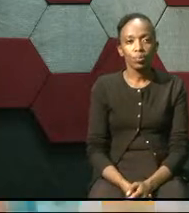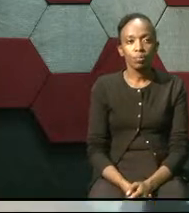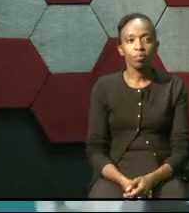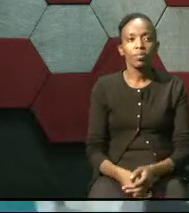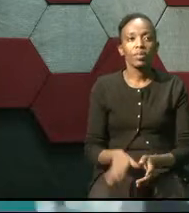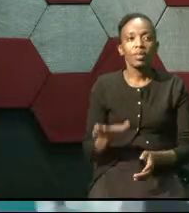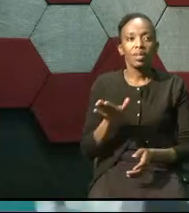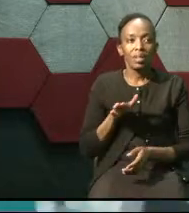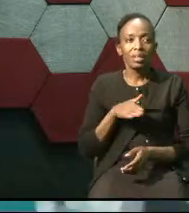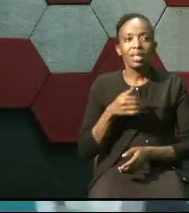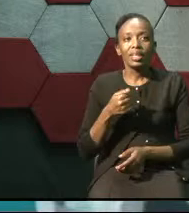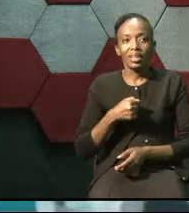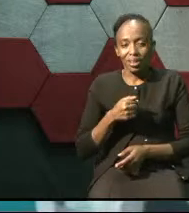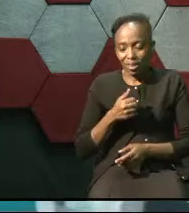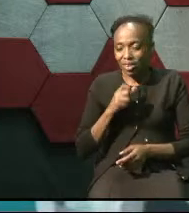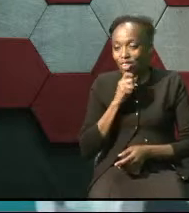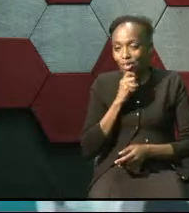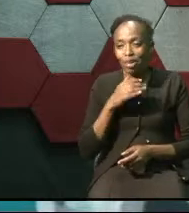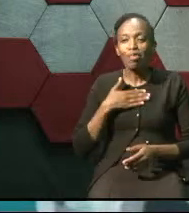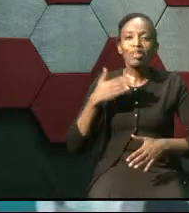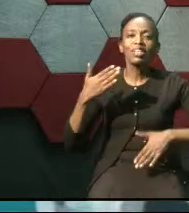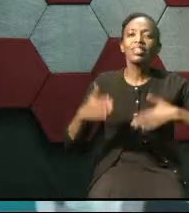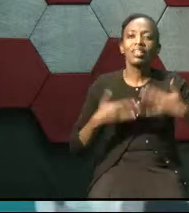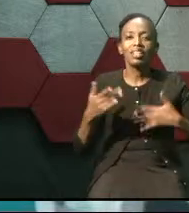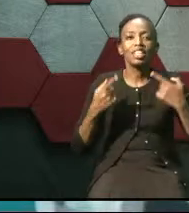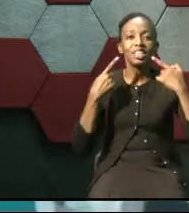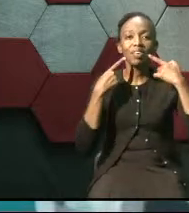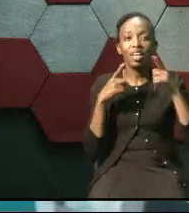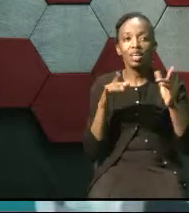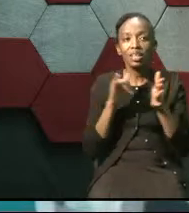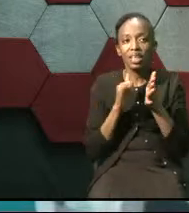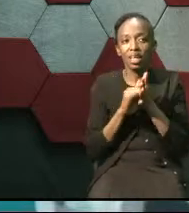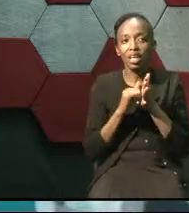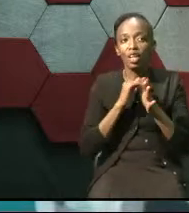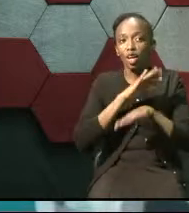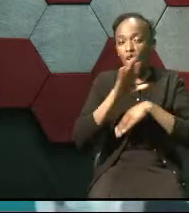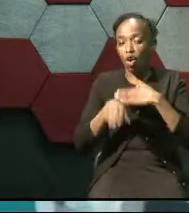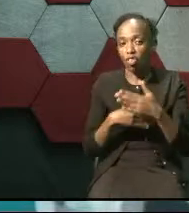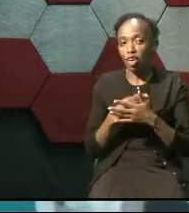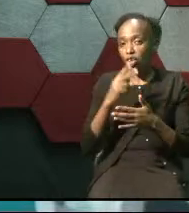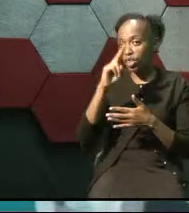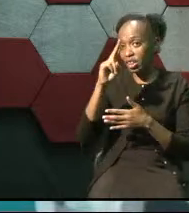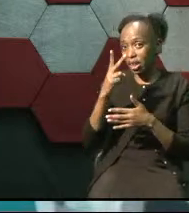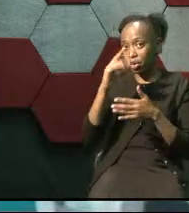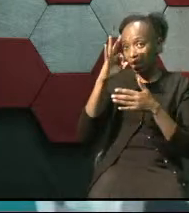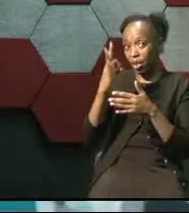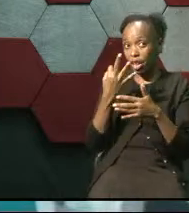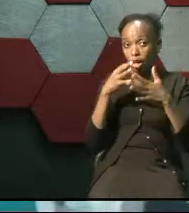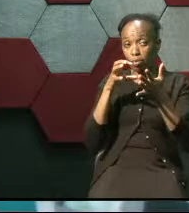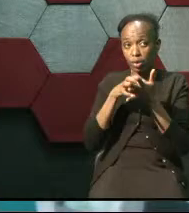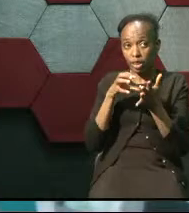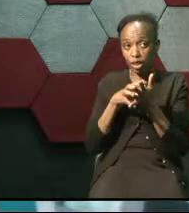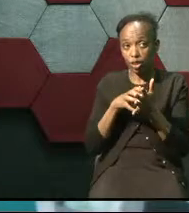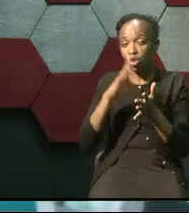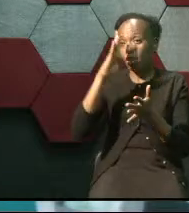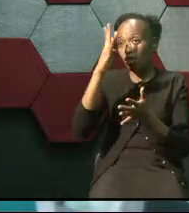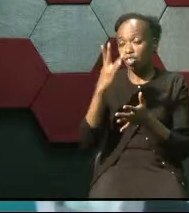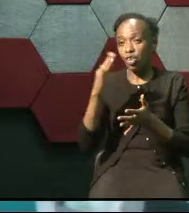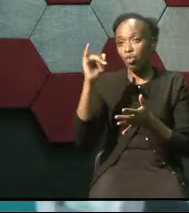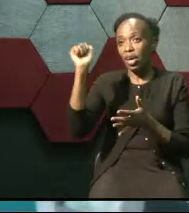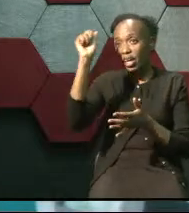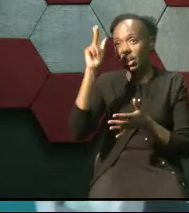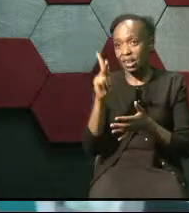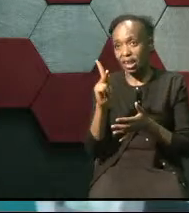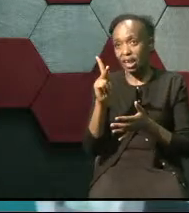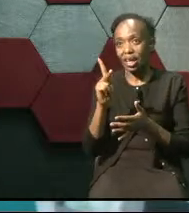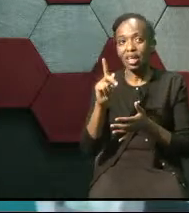Ladies and gentlemen, I am absolutely delighted to announce that the overall runners-up for the 4th Young Scientist Kenya